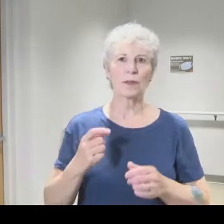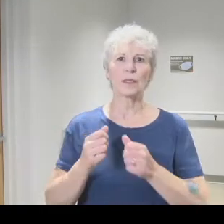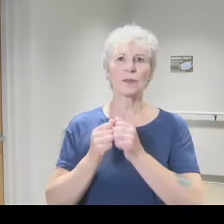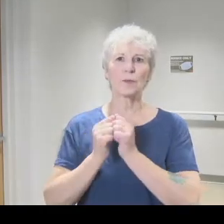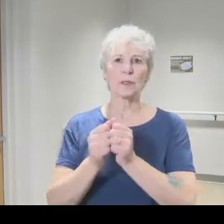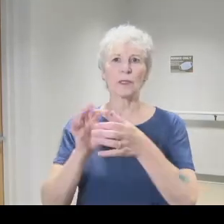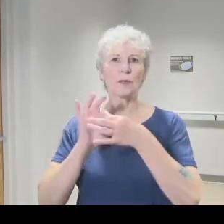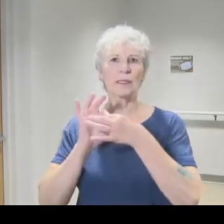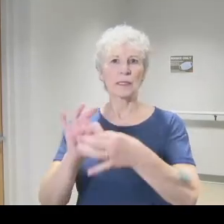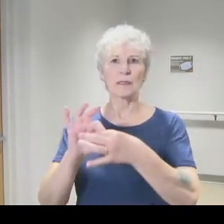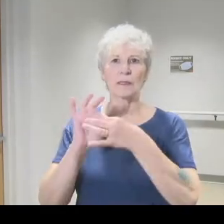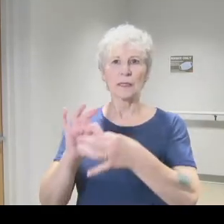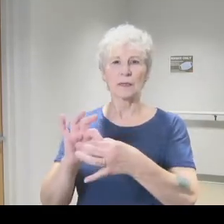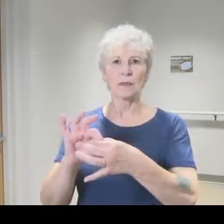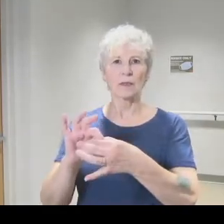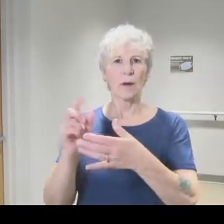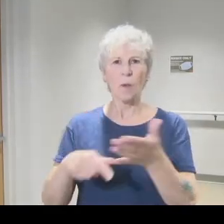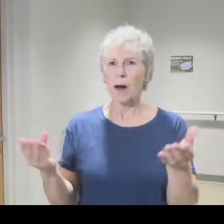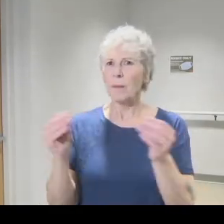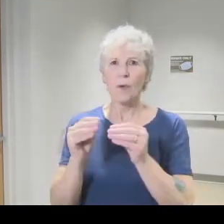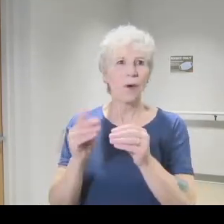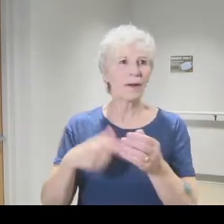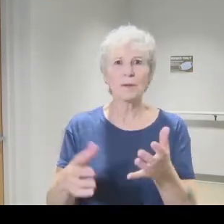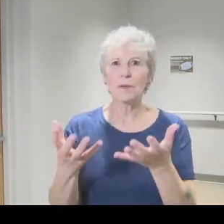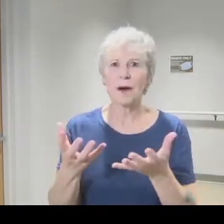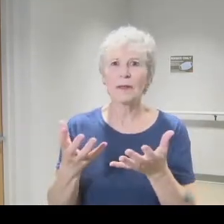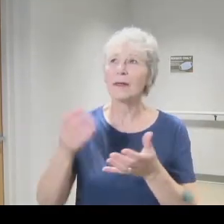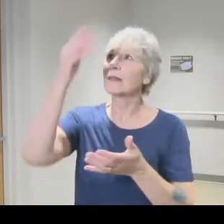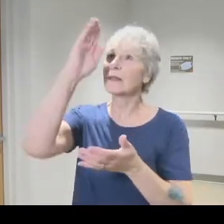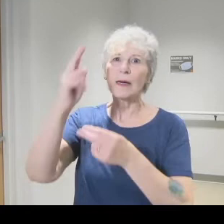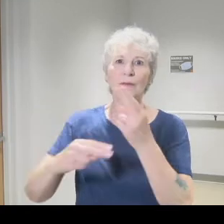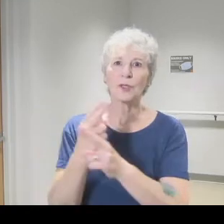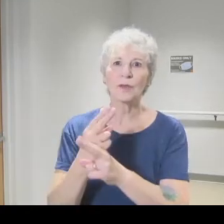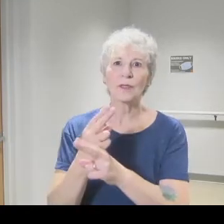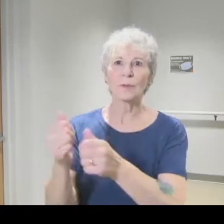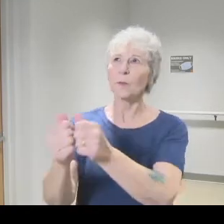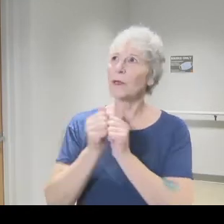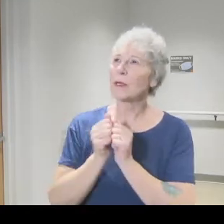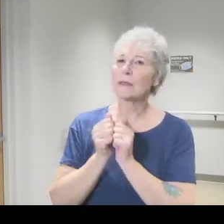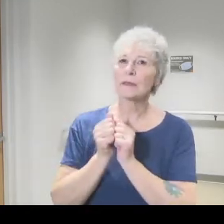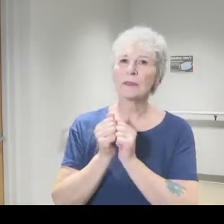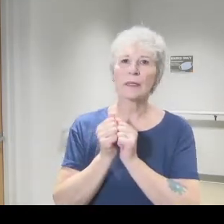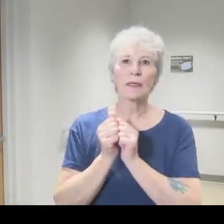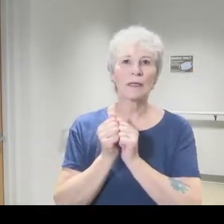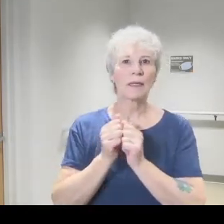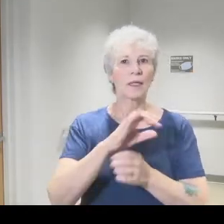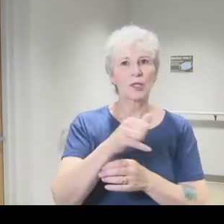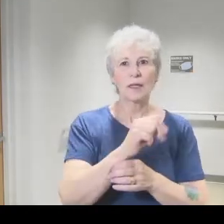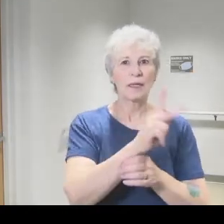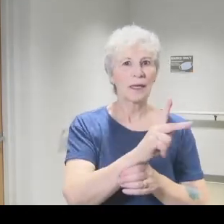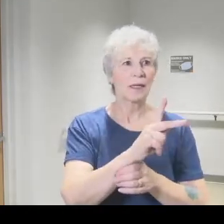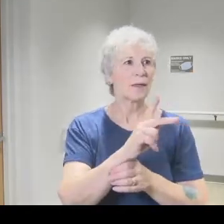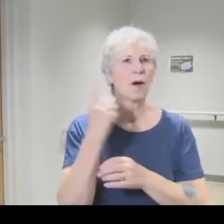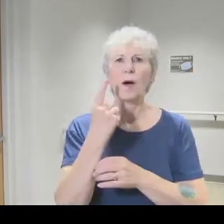What more can we ask for? The God of the universe is with us. Jeremy and Kayla, he will be with